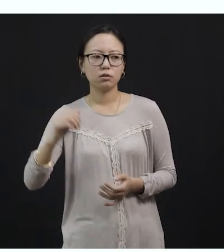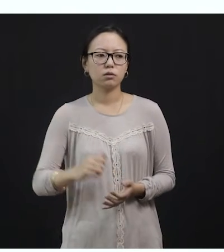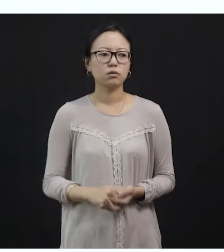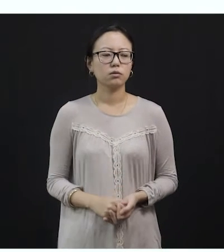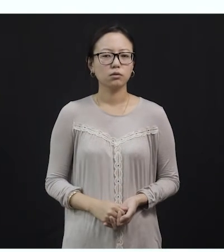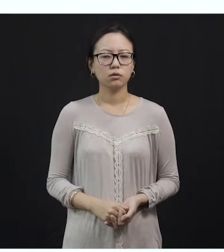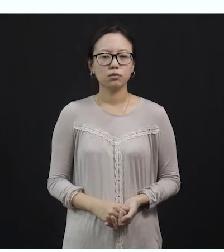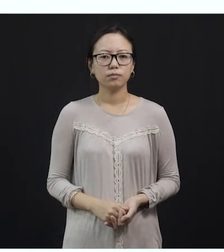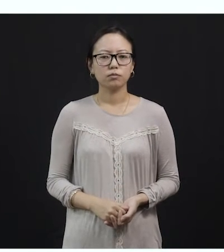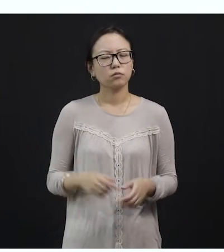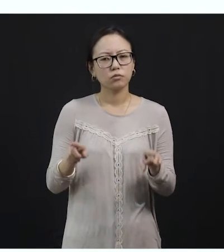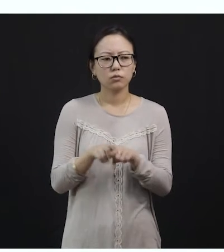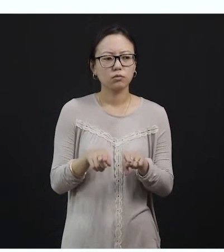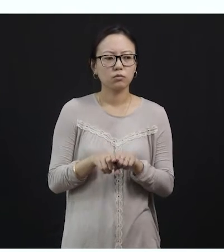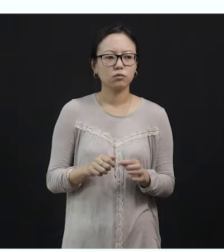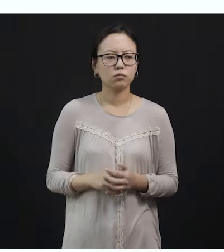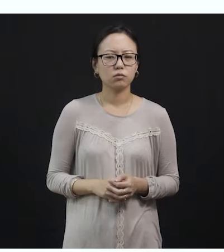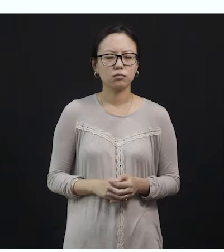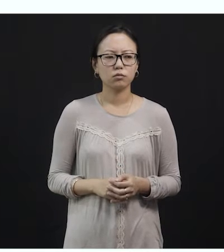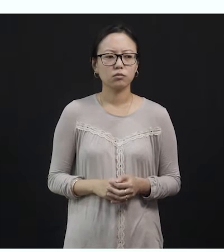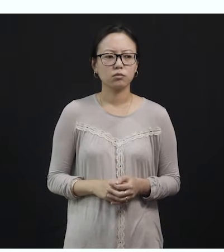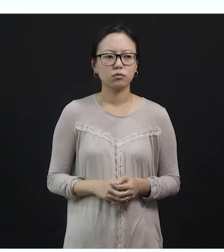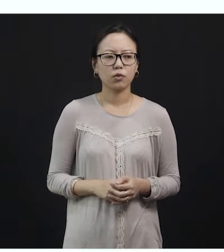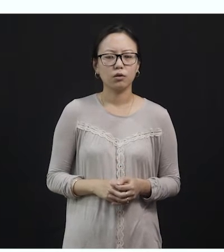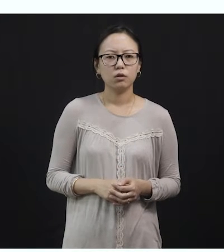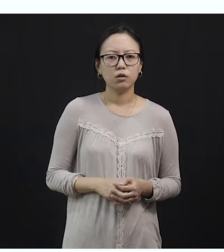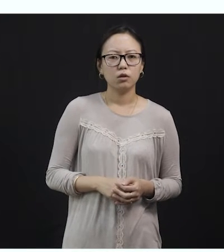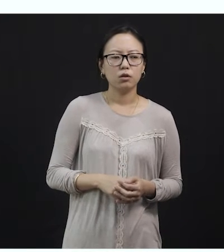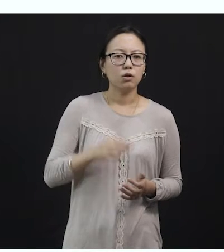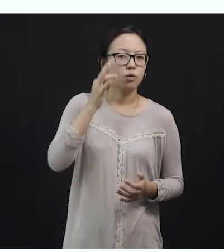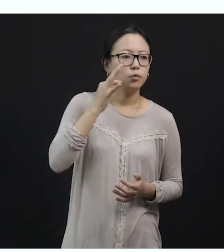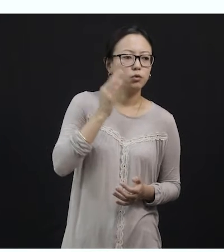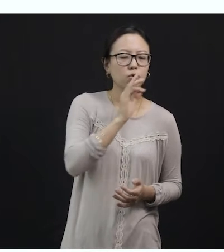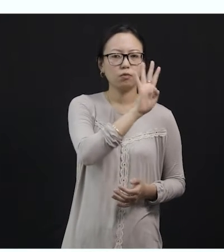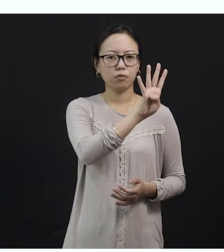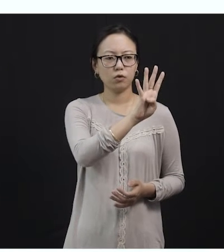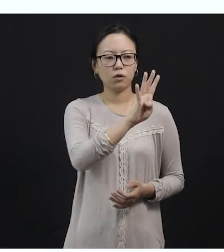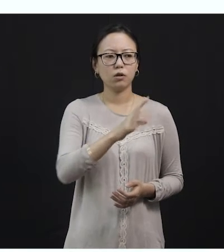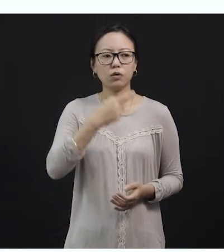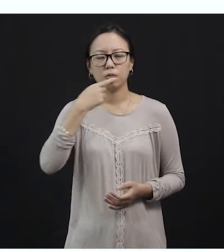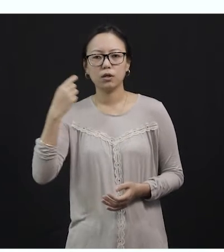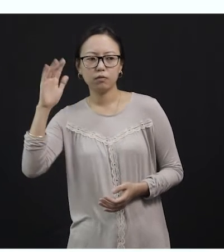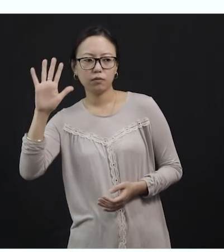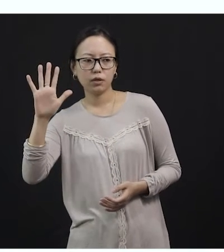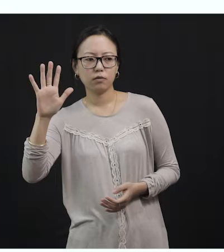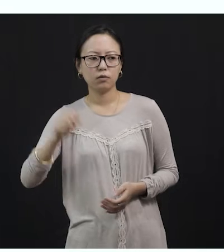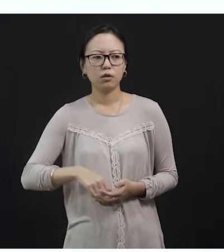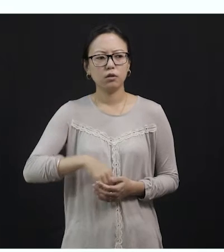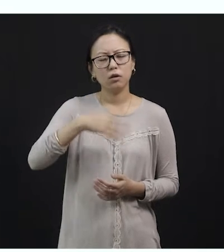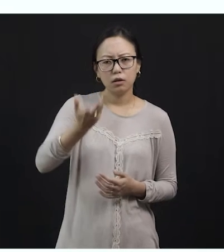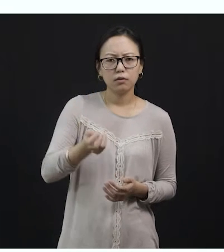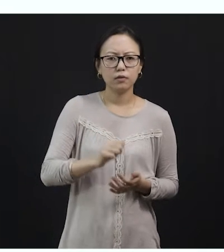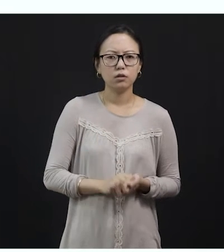children? In the same way, we will solve this as 45. The next row, when we